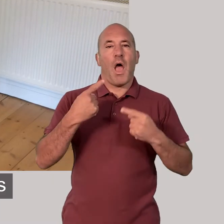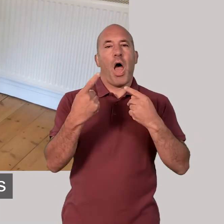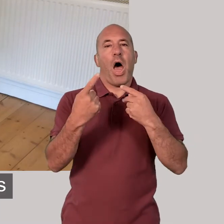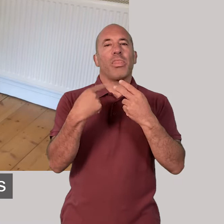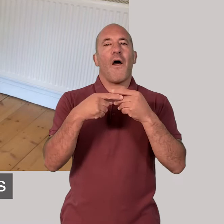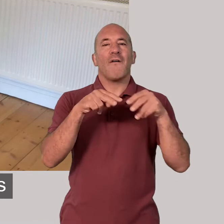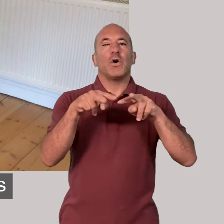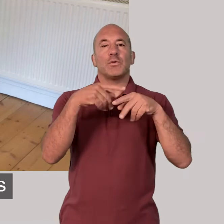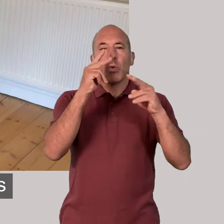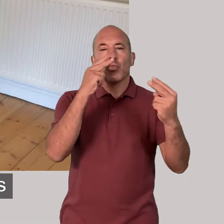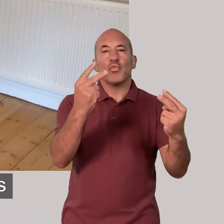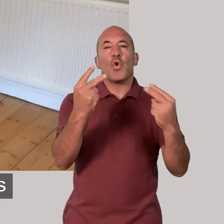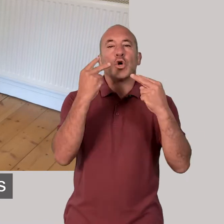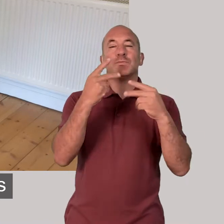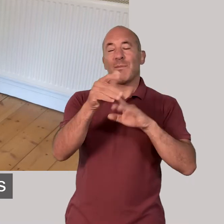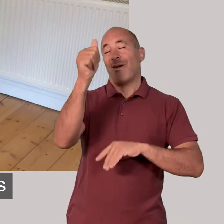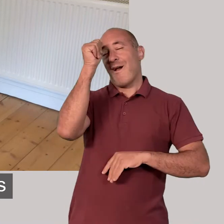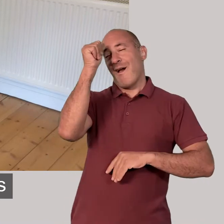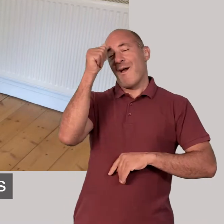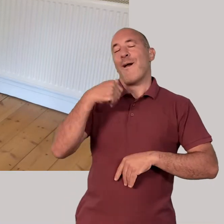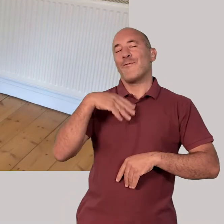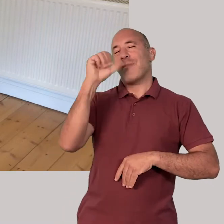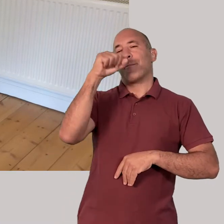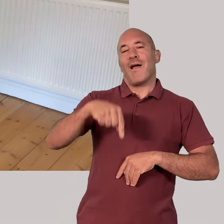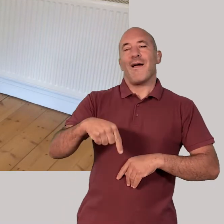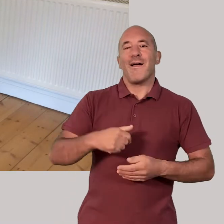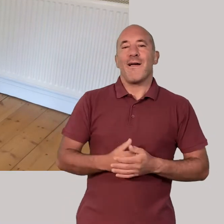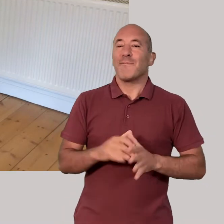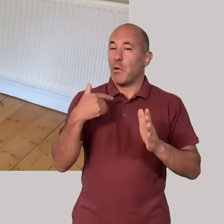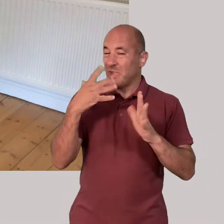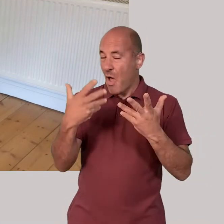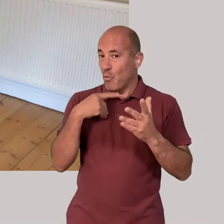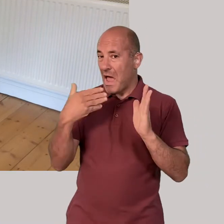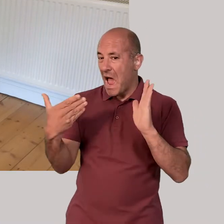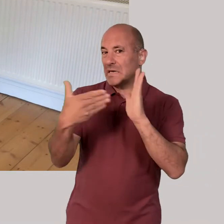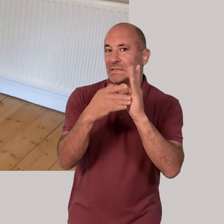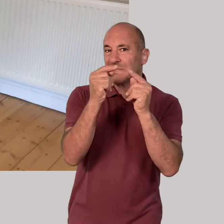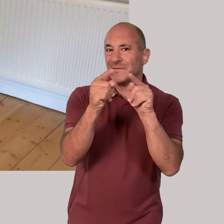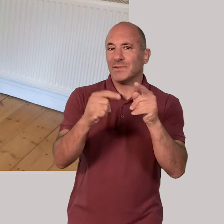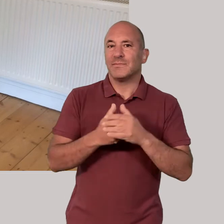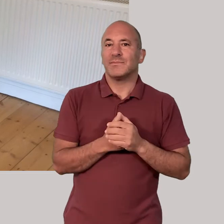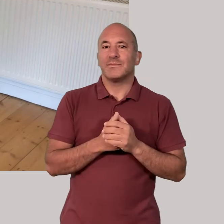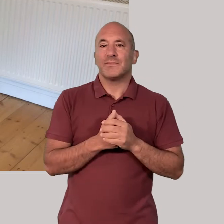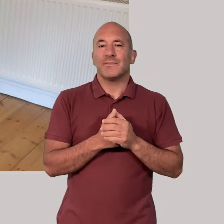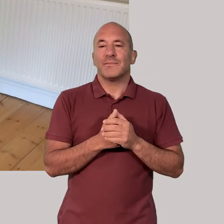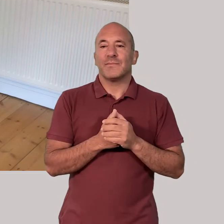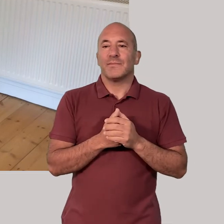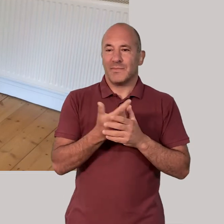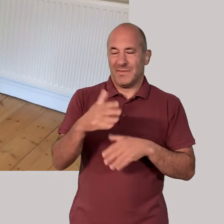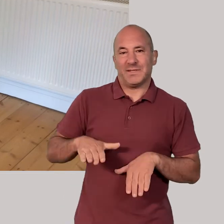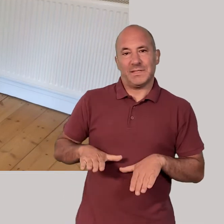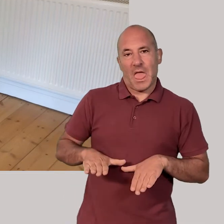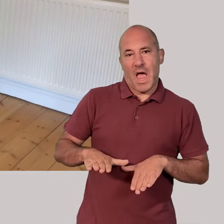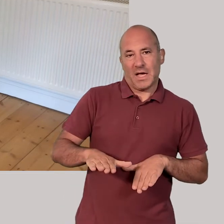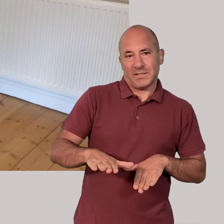Now if you've done one of my other videos, you might already have done this, but I'm going to add something this time. So slide